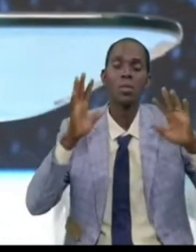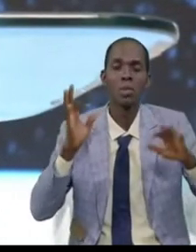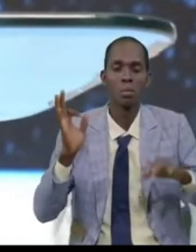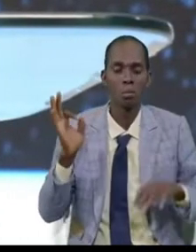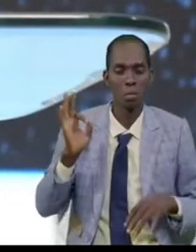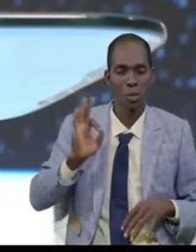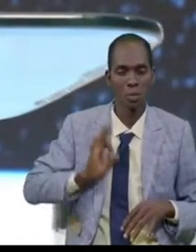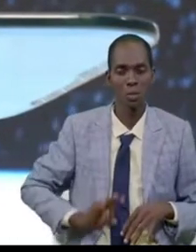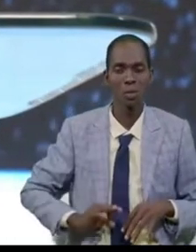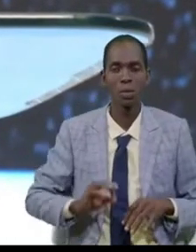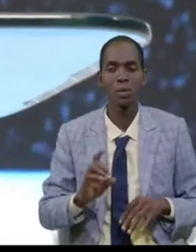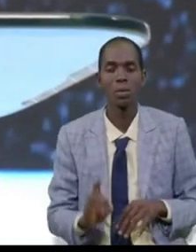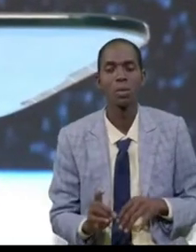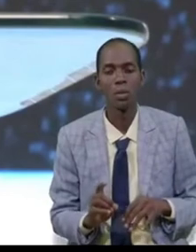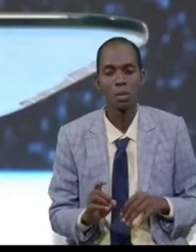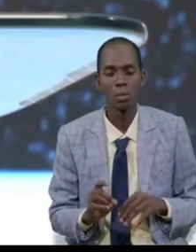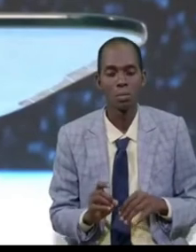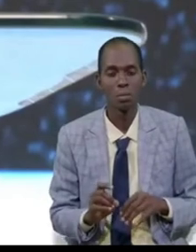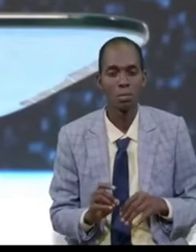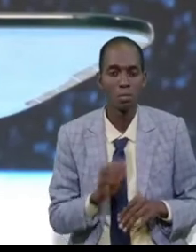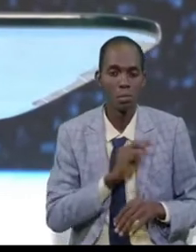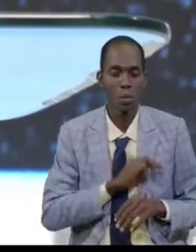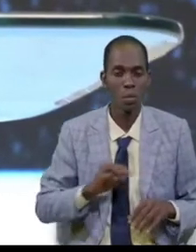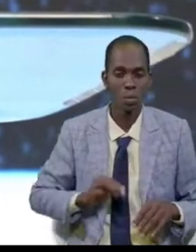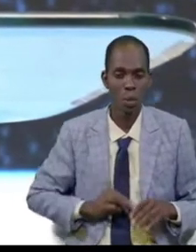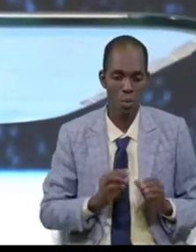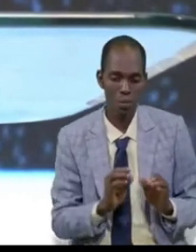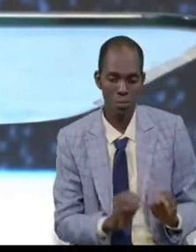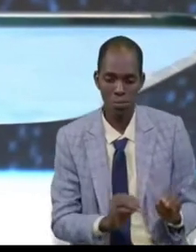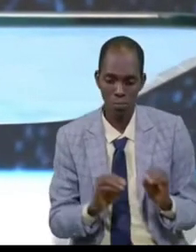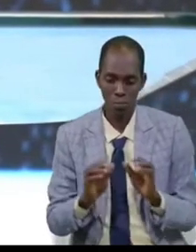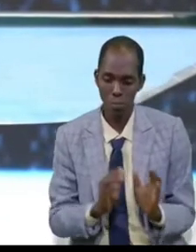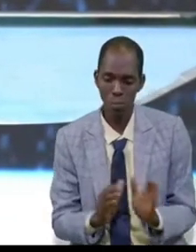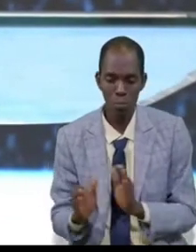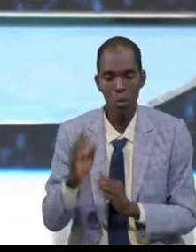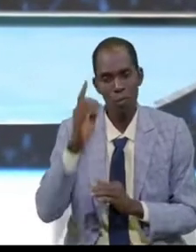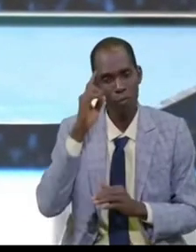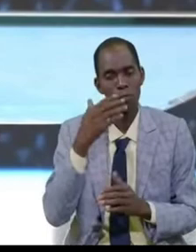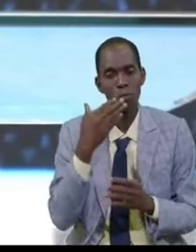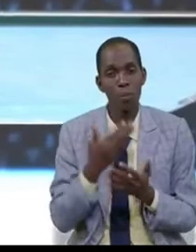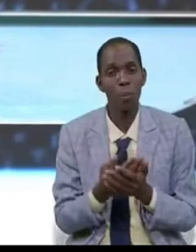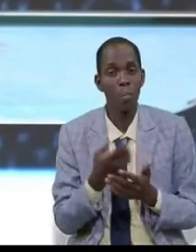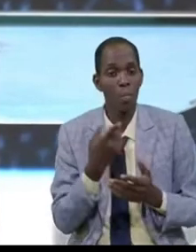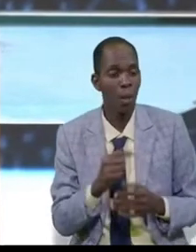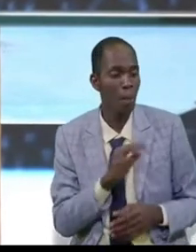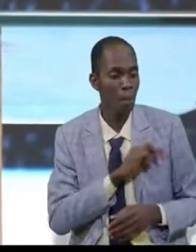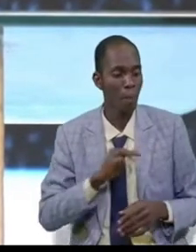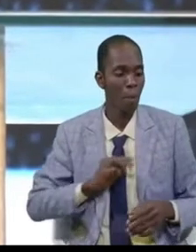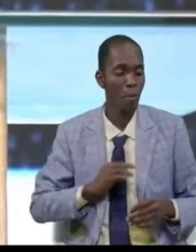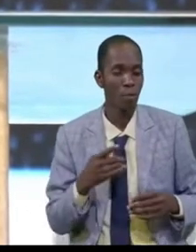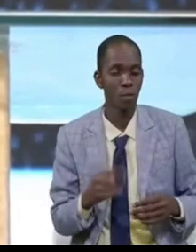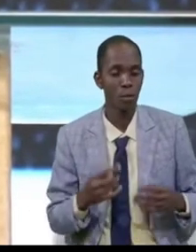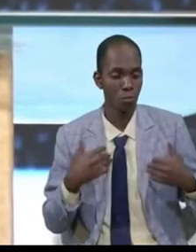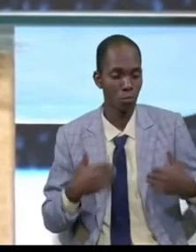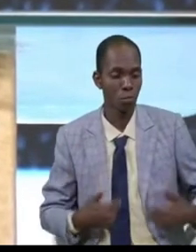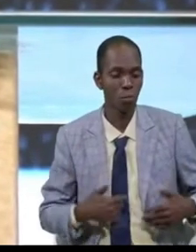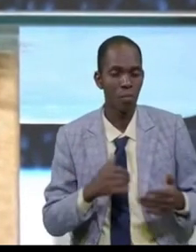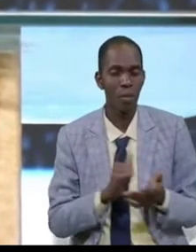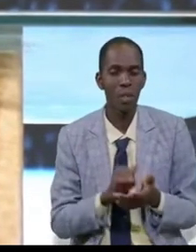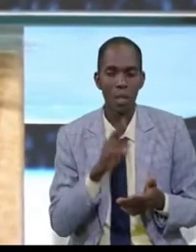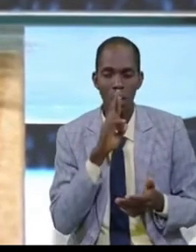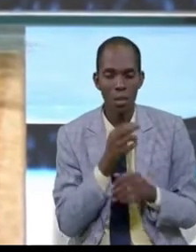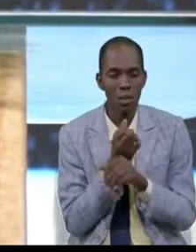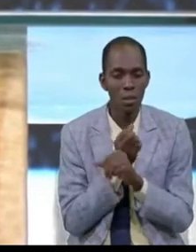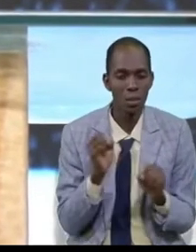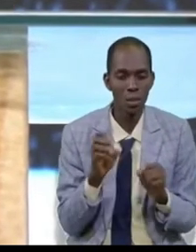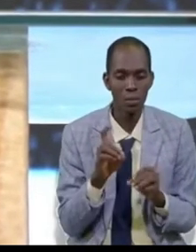members set for good. The members of the body who are saved, who are